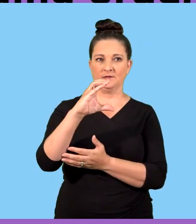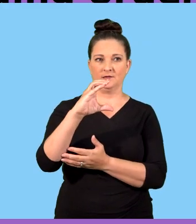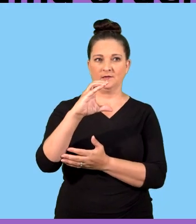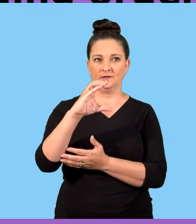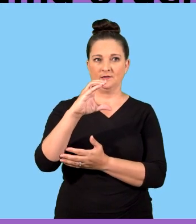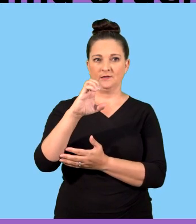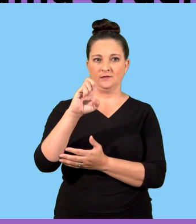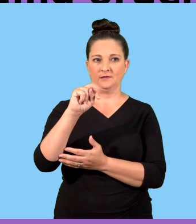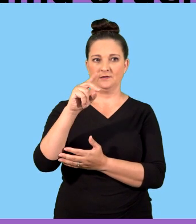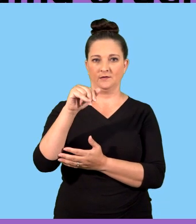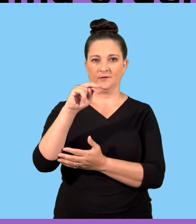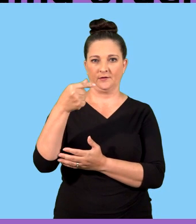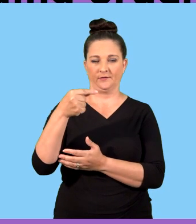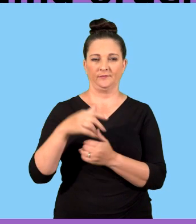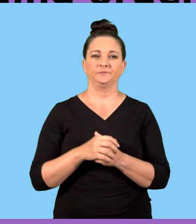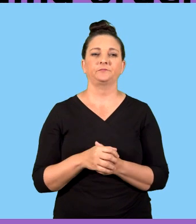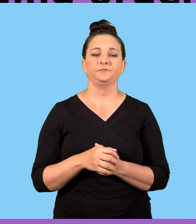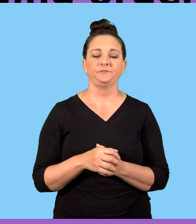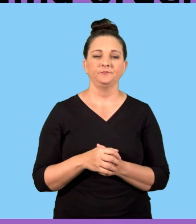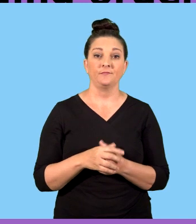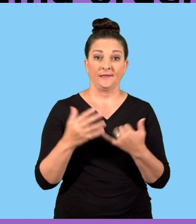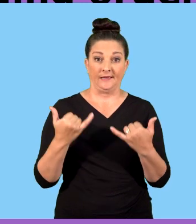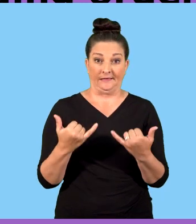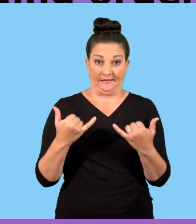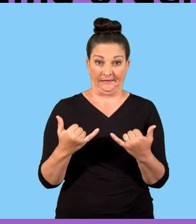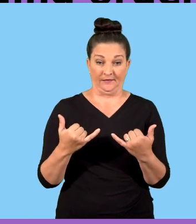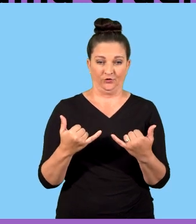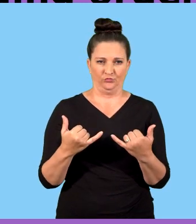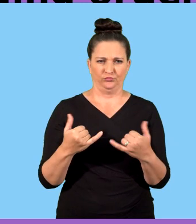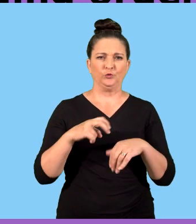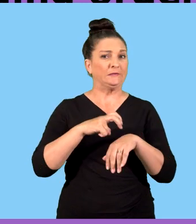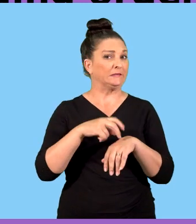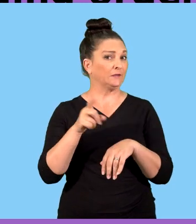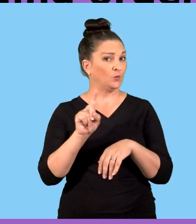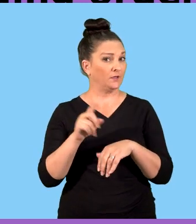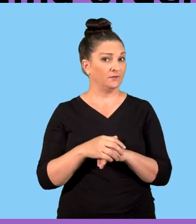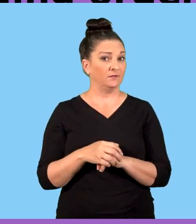Arrange the following data in descending order. So in this case, we need it